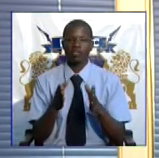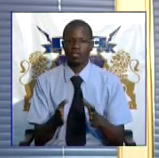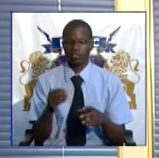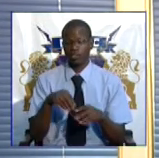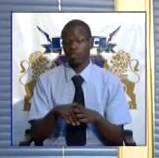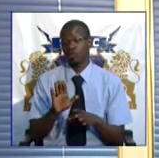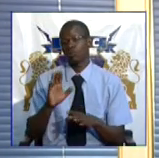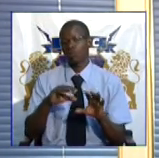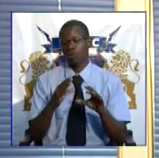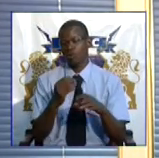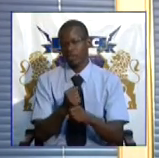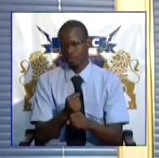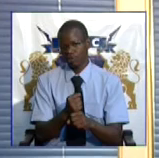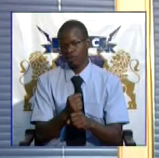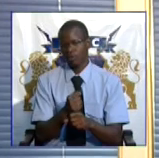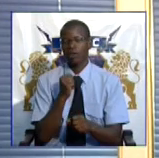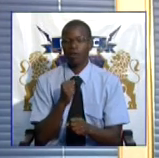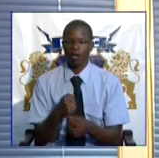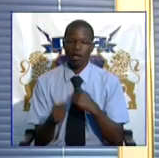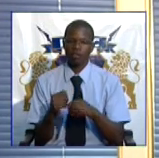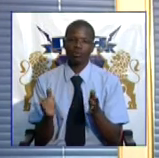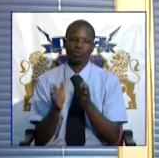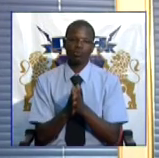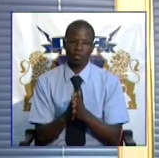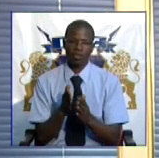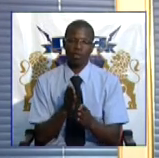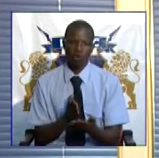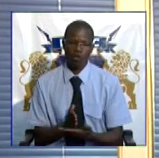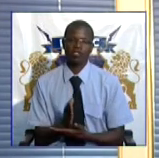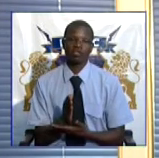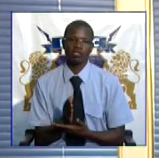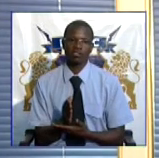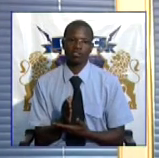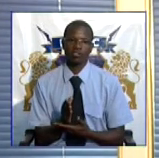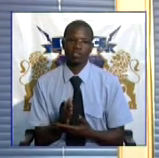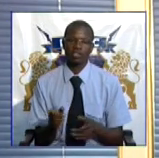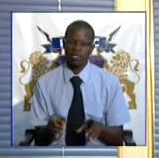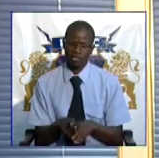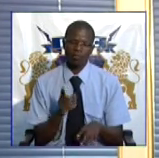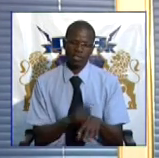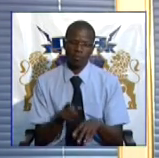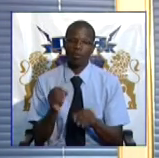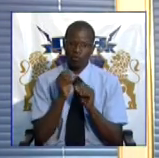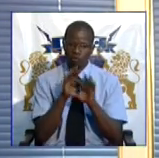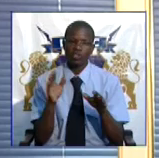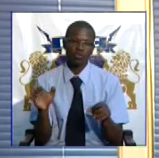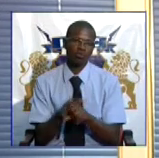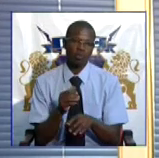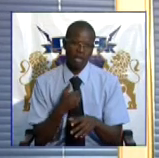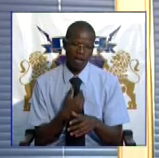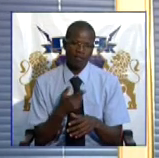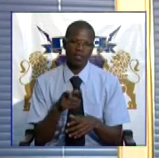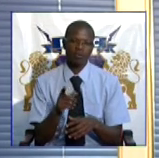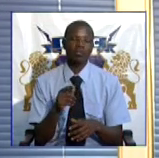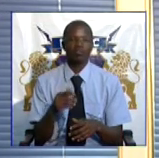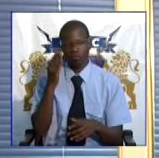integrity. When properly informed, they recognize and support those policies that exist to